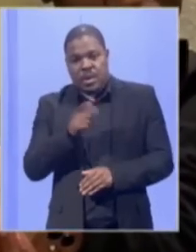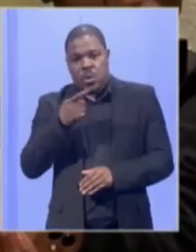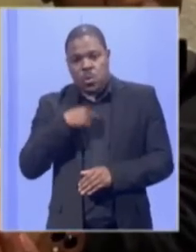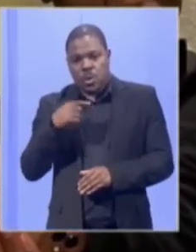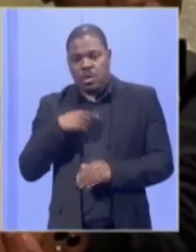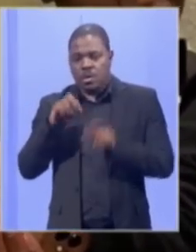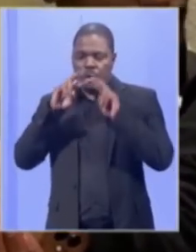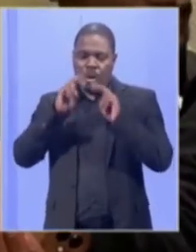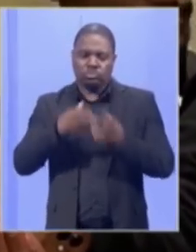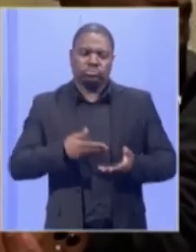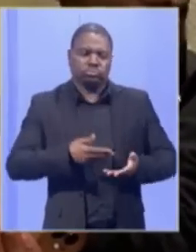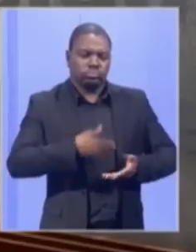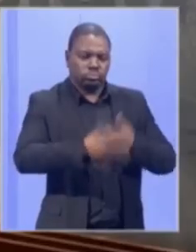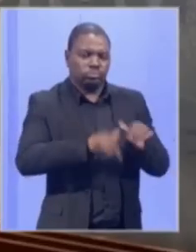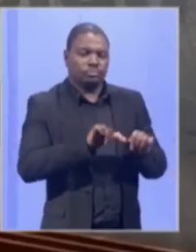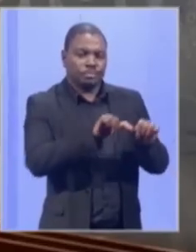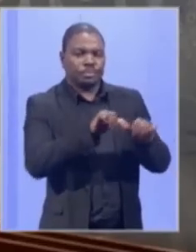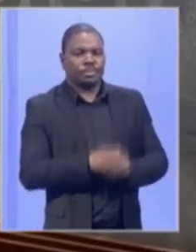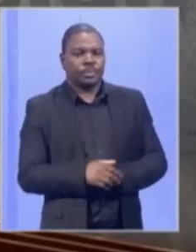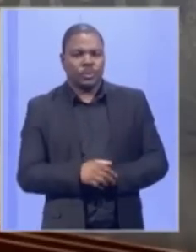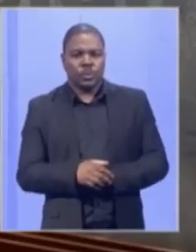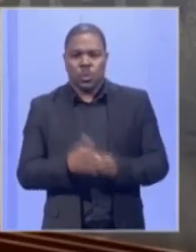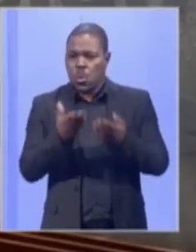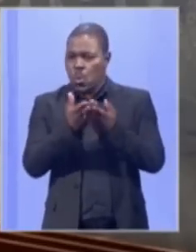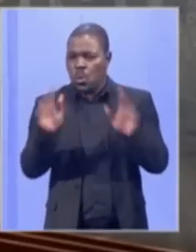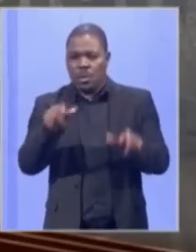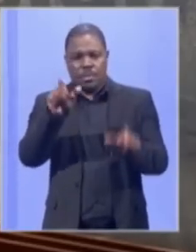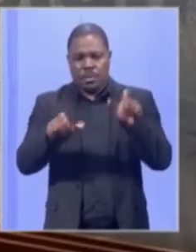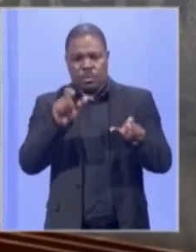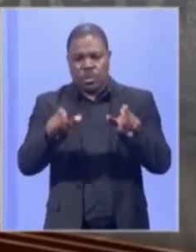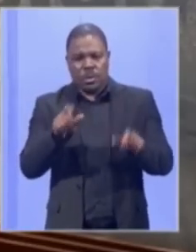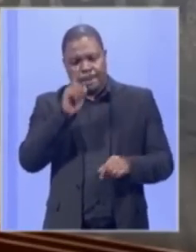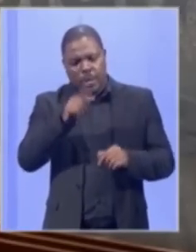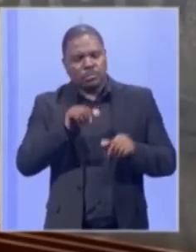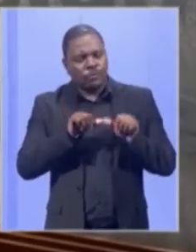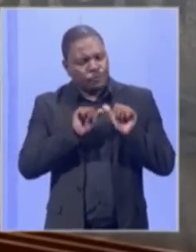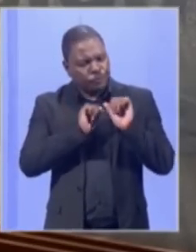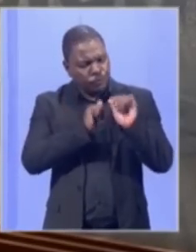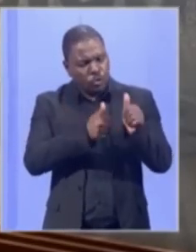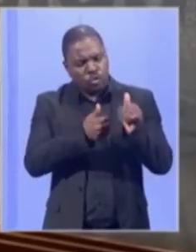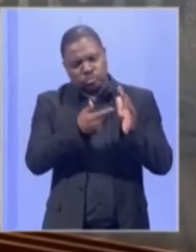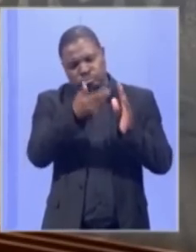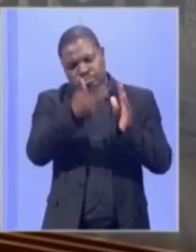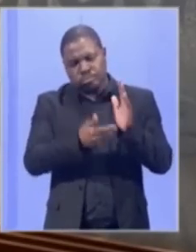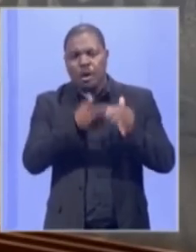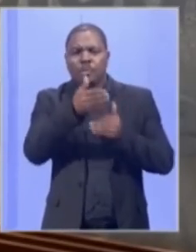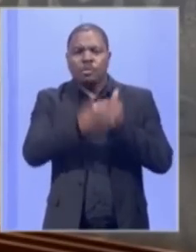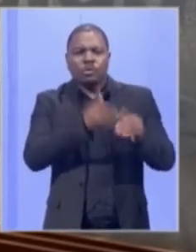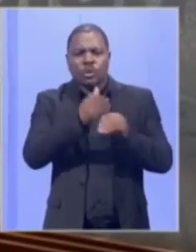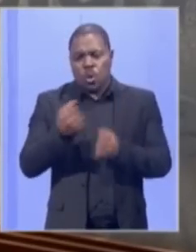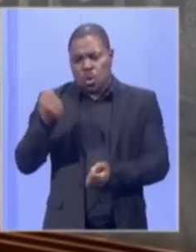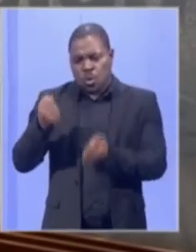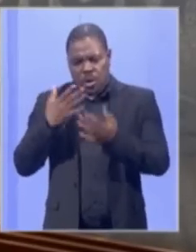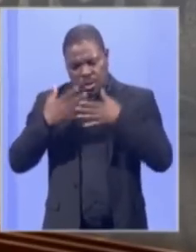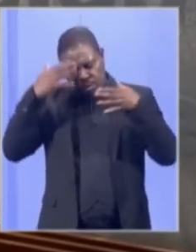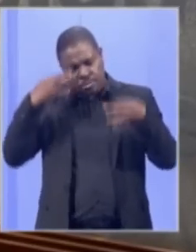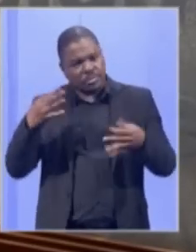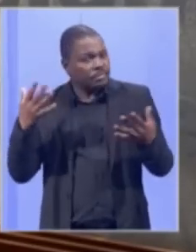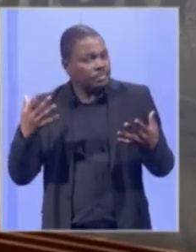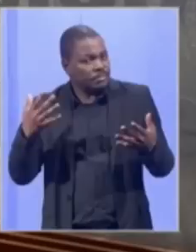investigation unfold as we go. Everybody is allowed to go through all processes that are available to them, and the court will make a judgment.